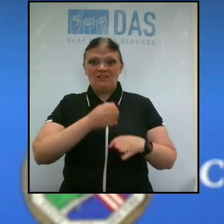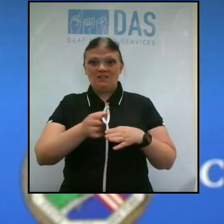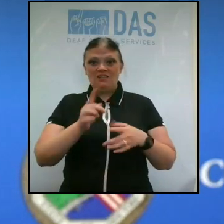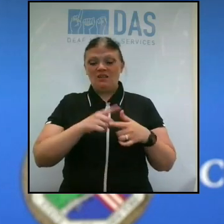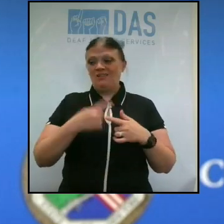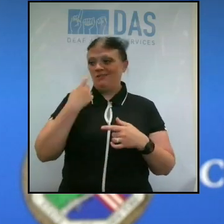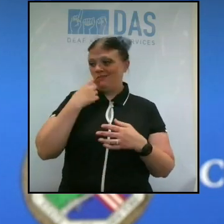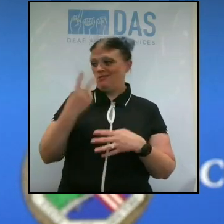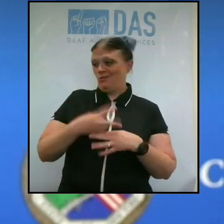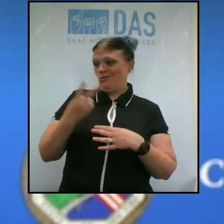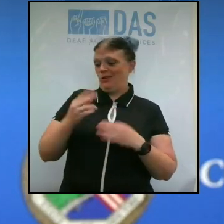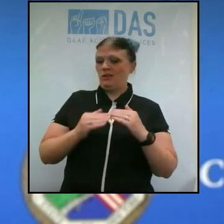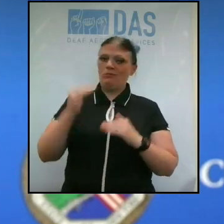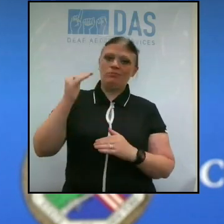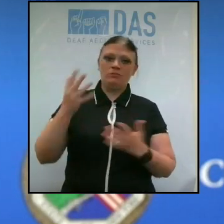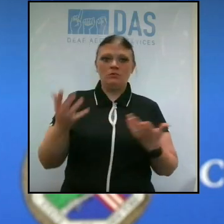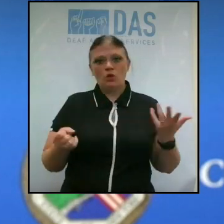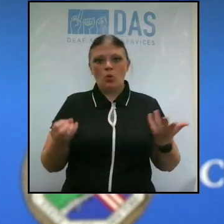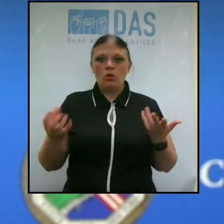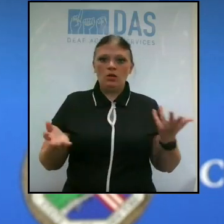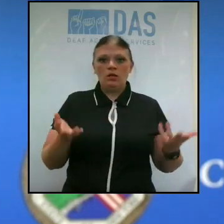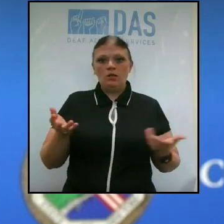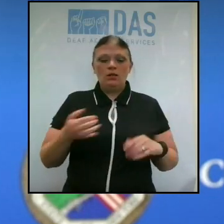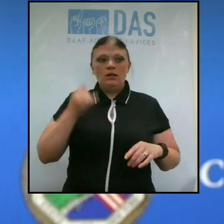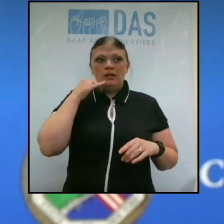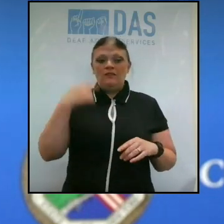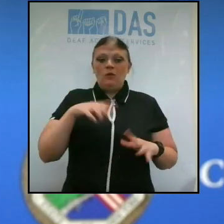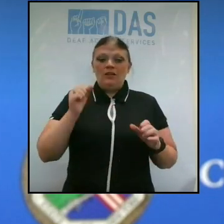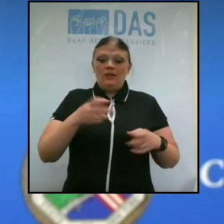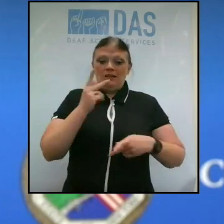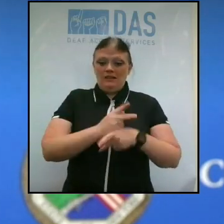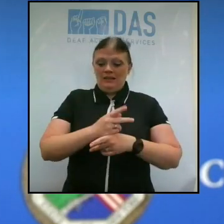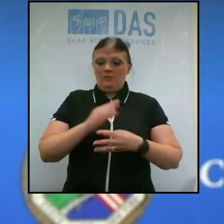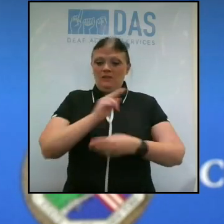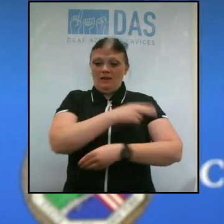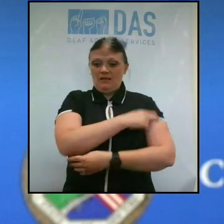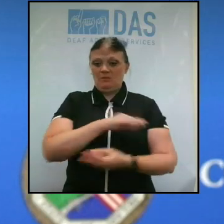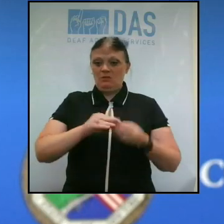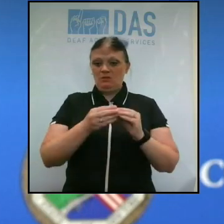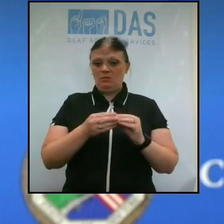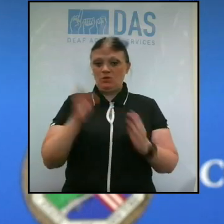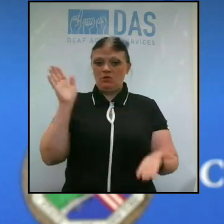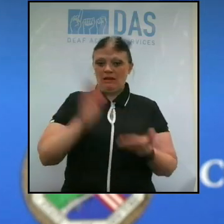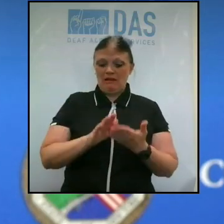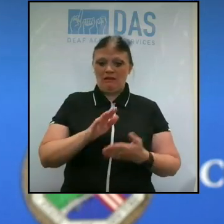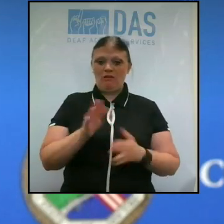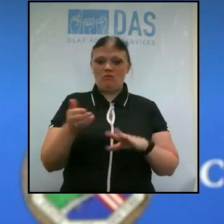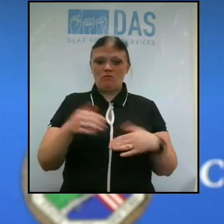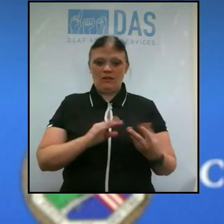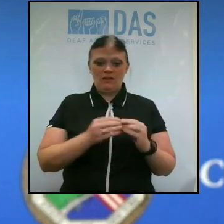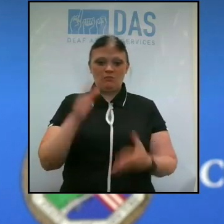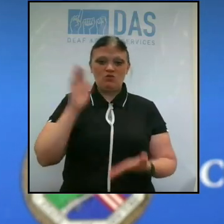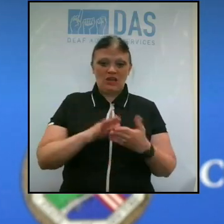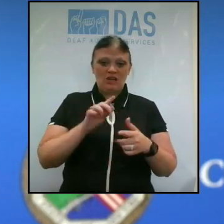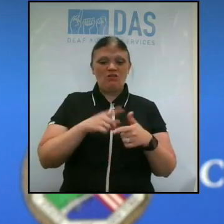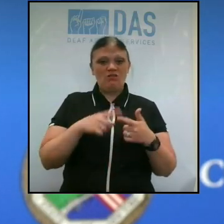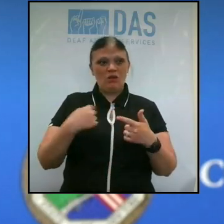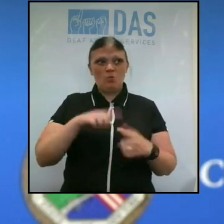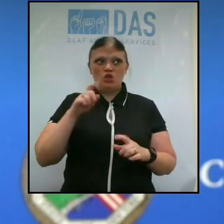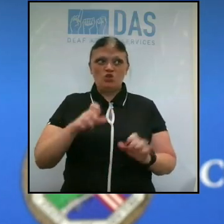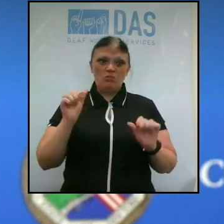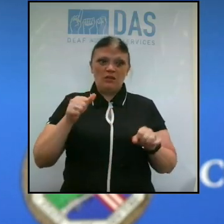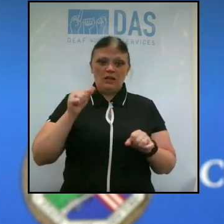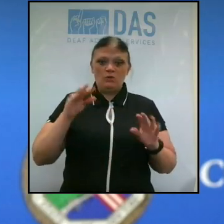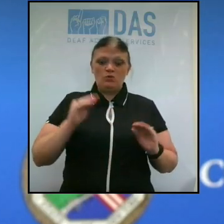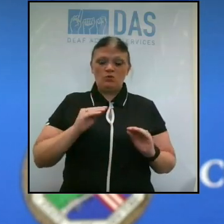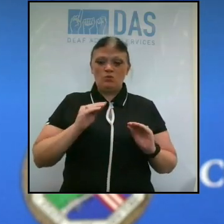last 2 days they've exceeded it. But if we can keep the hospitalization numbers down, the death numbers down, we should be able to move into phase